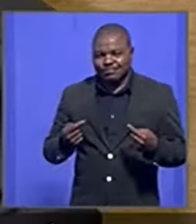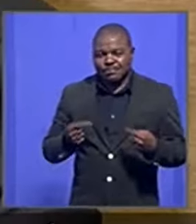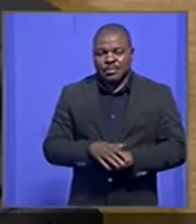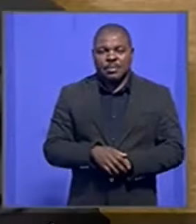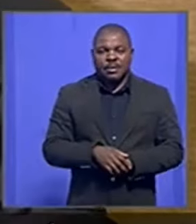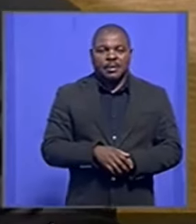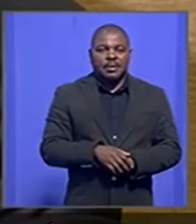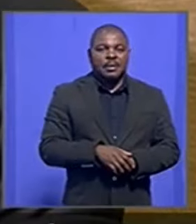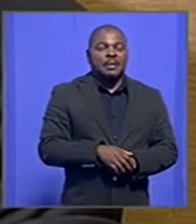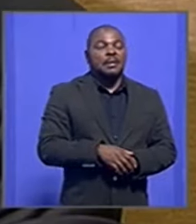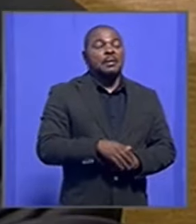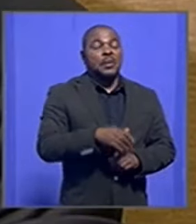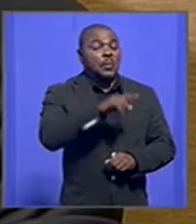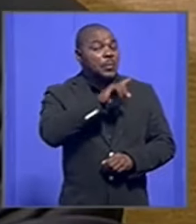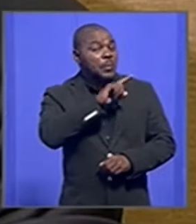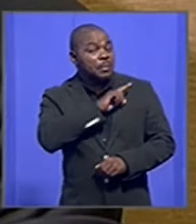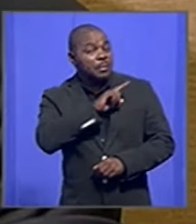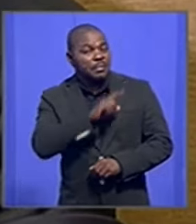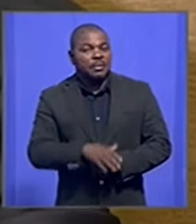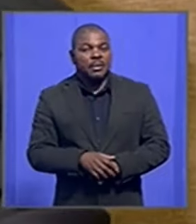debt